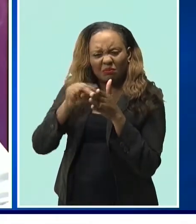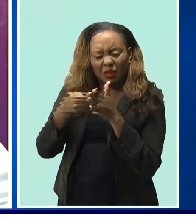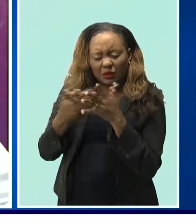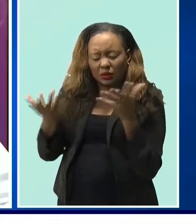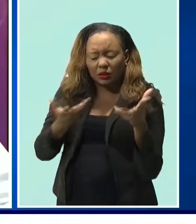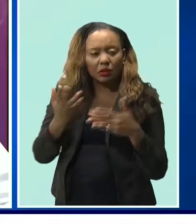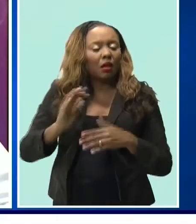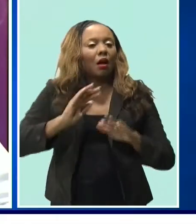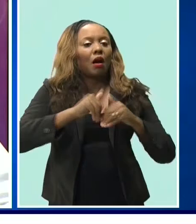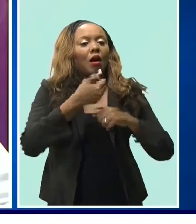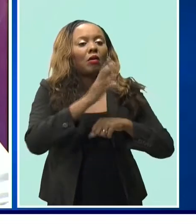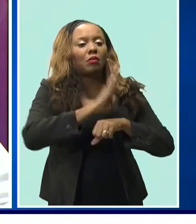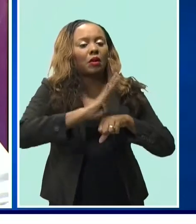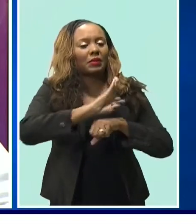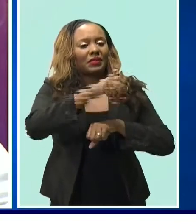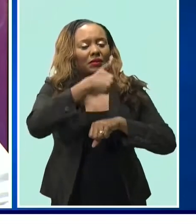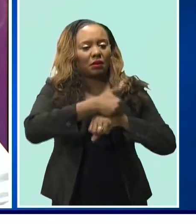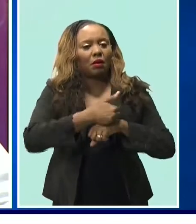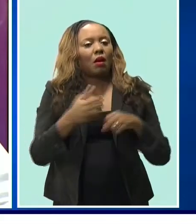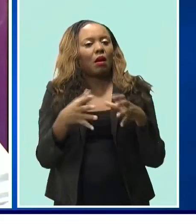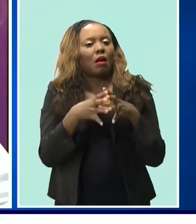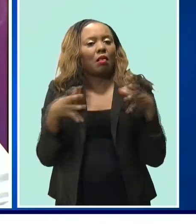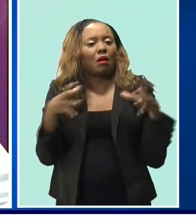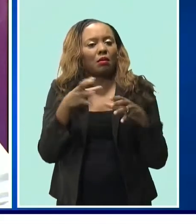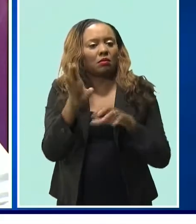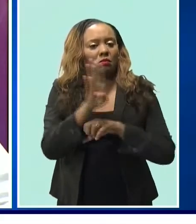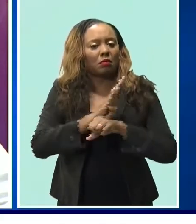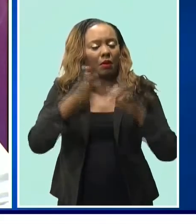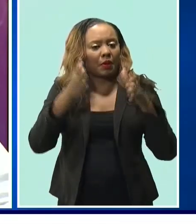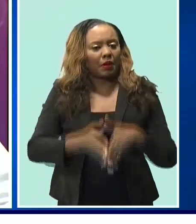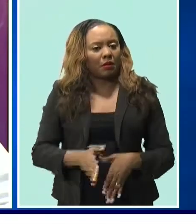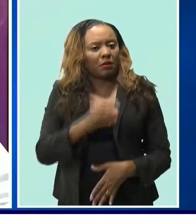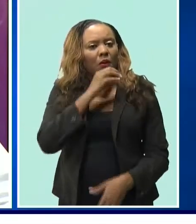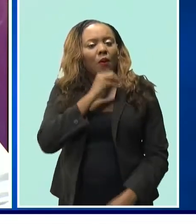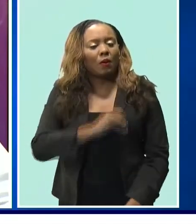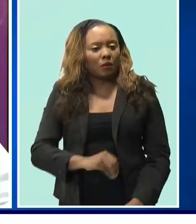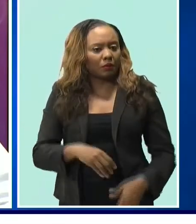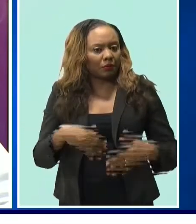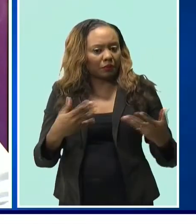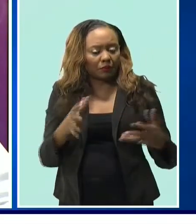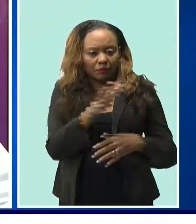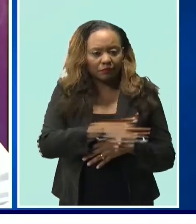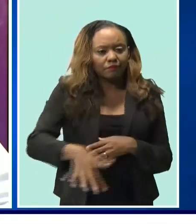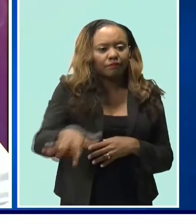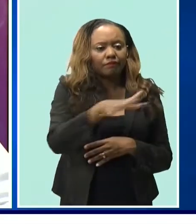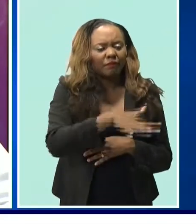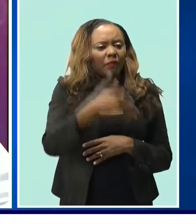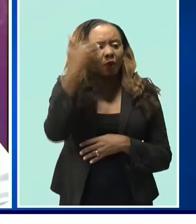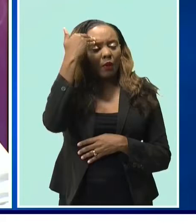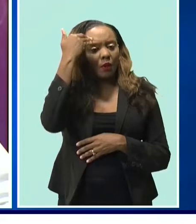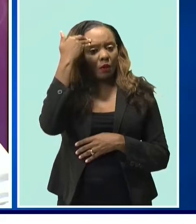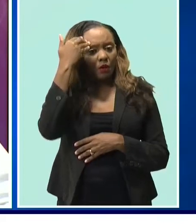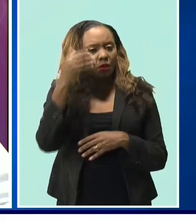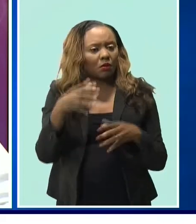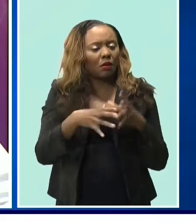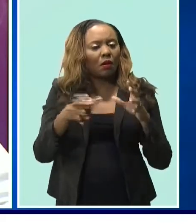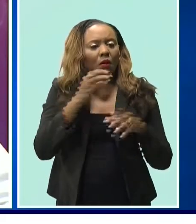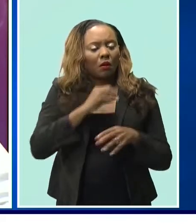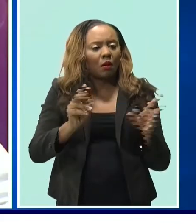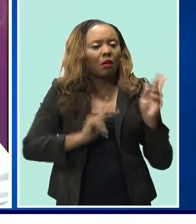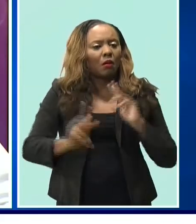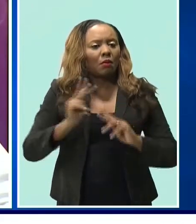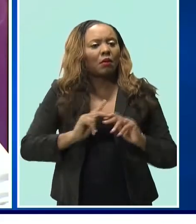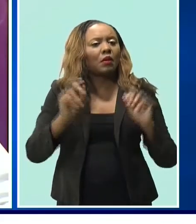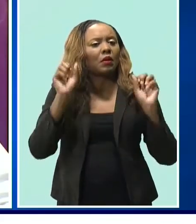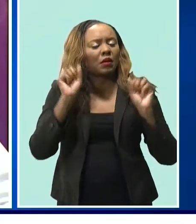population, so we have a large proportion of elderly persons in our population. And of course, we know that elderly persons are much more likely to